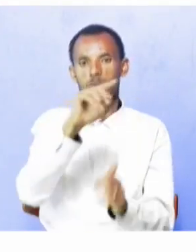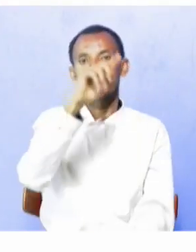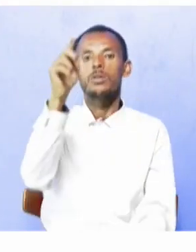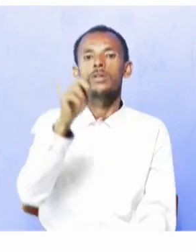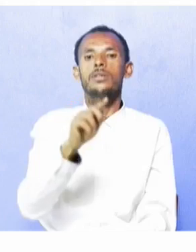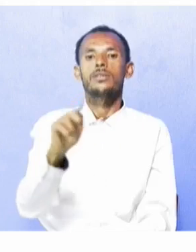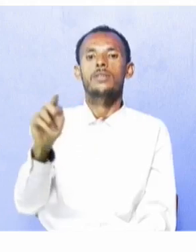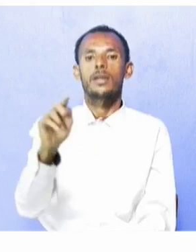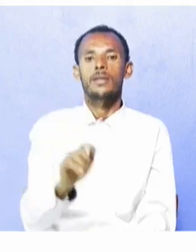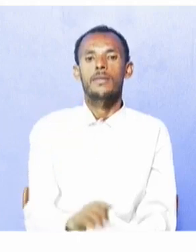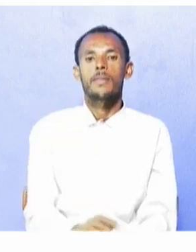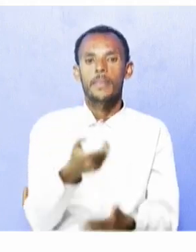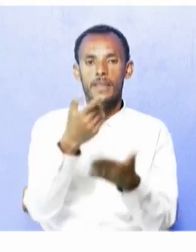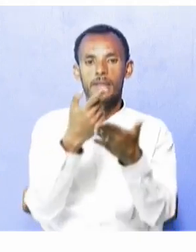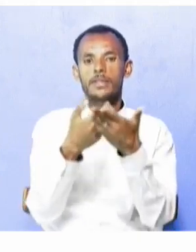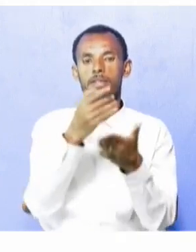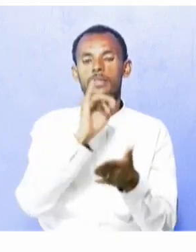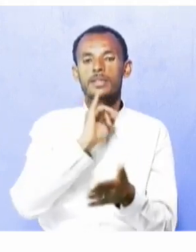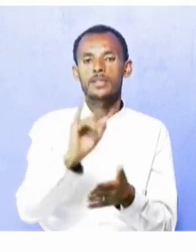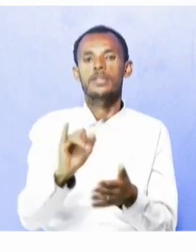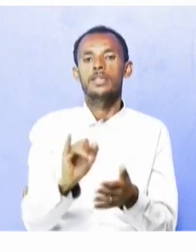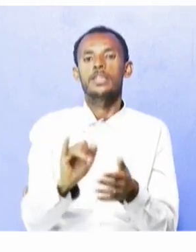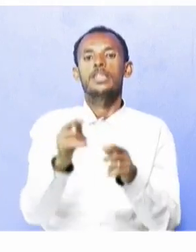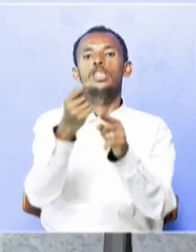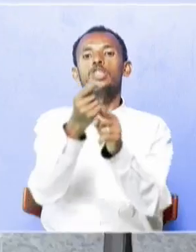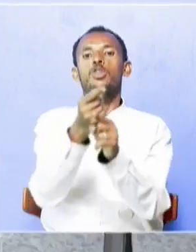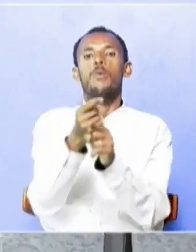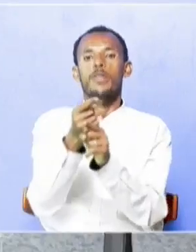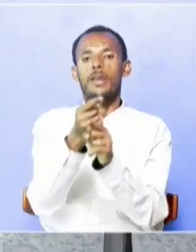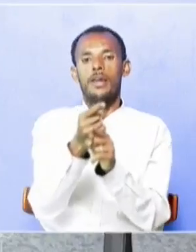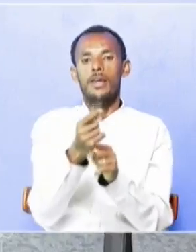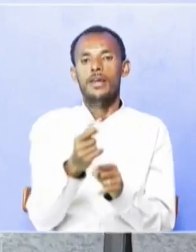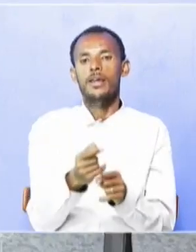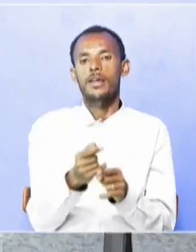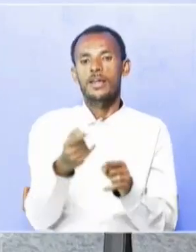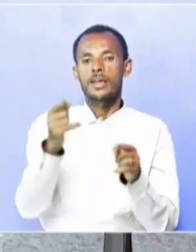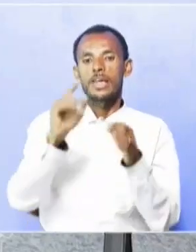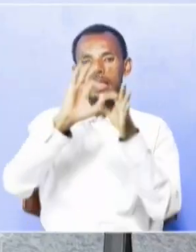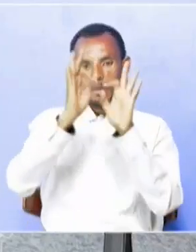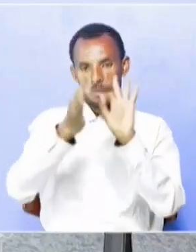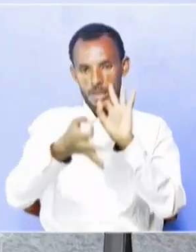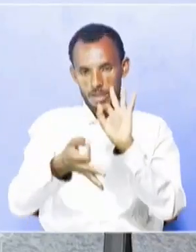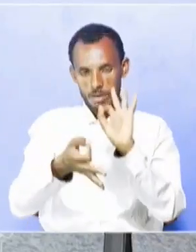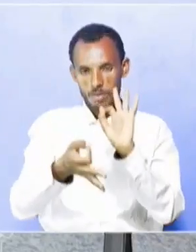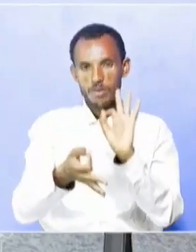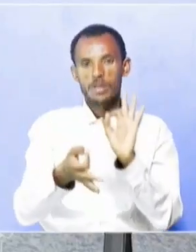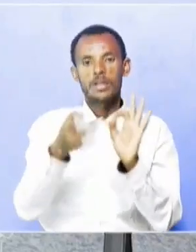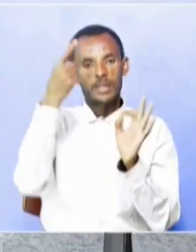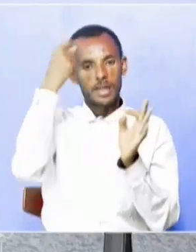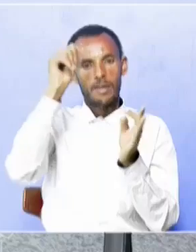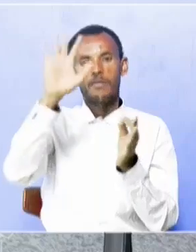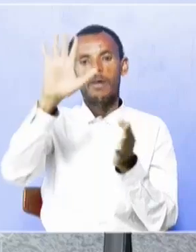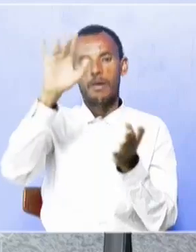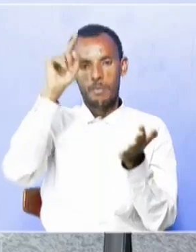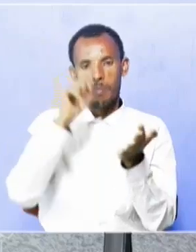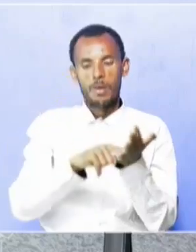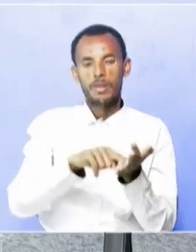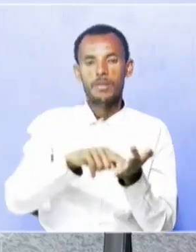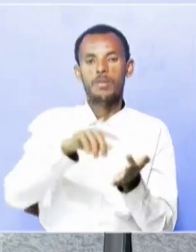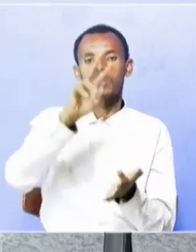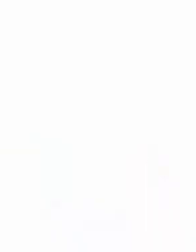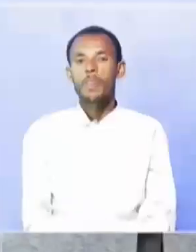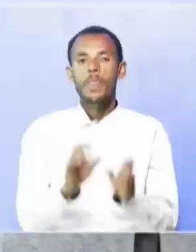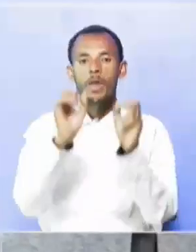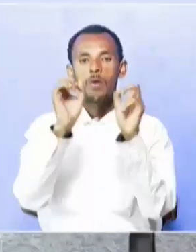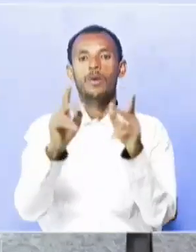right? This is the geometric interpretation of theorem